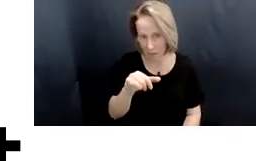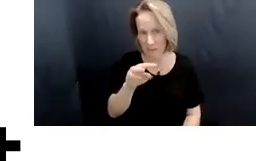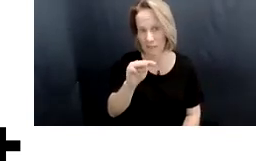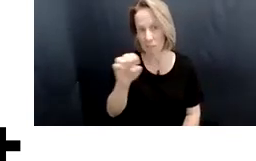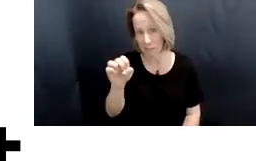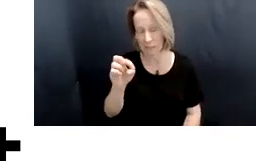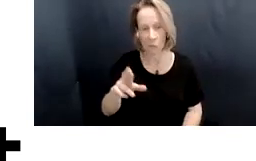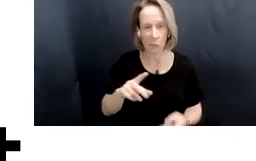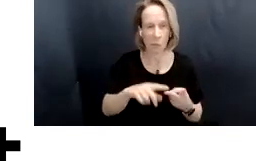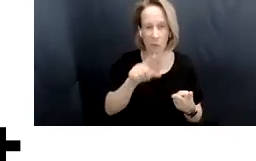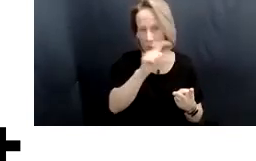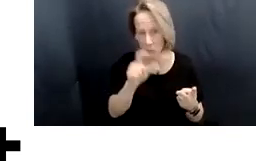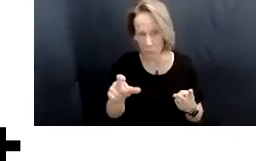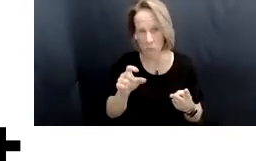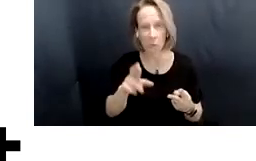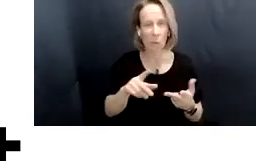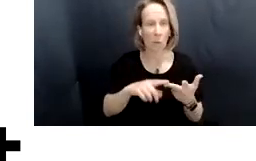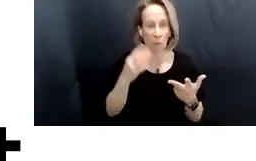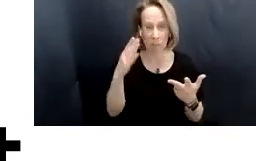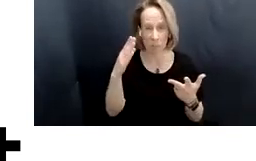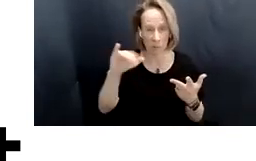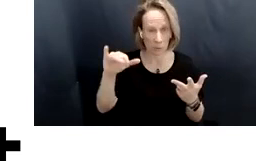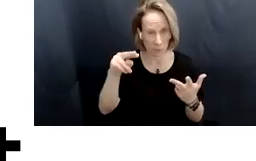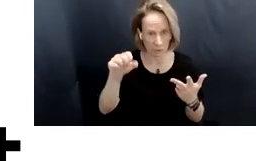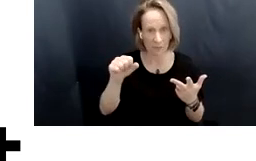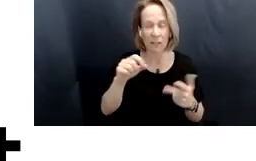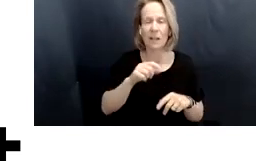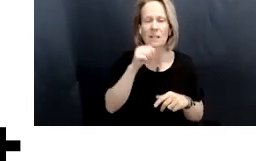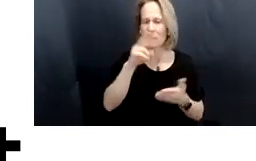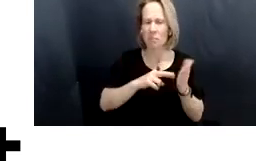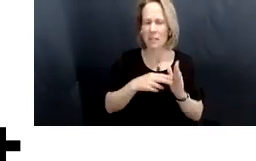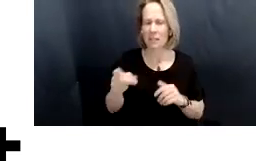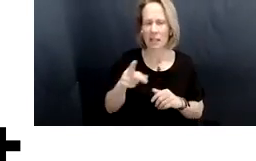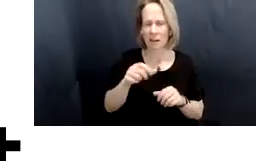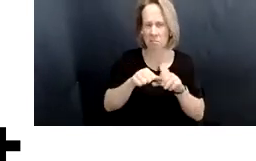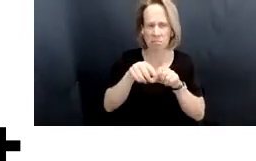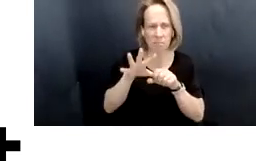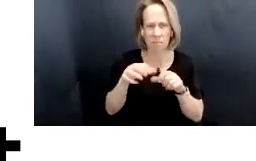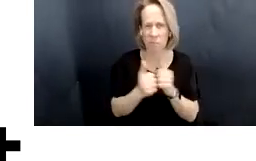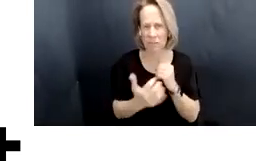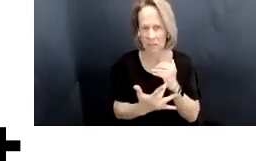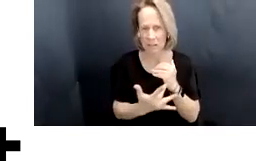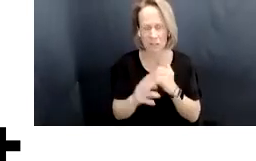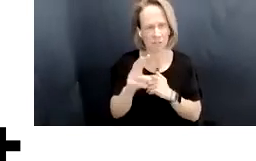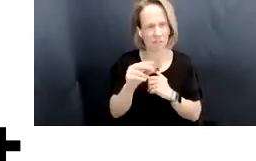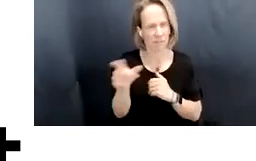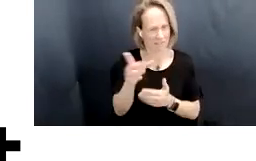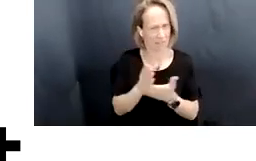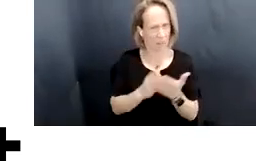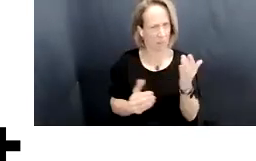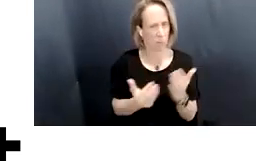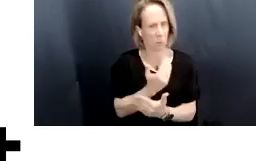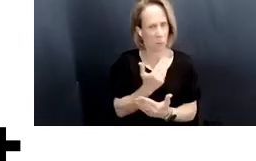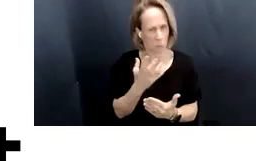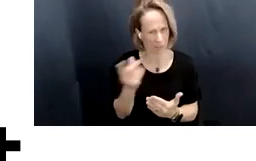Jeans, does not mean that they are bad with all technology. As with everything, it's new and there's going to be a learning